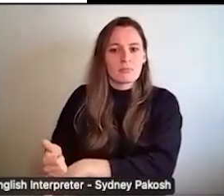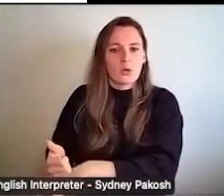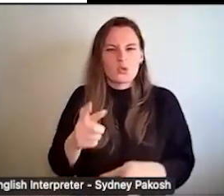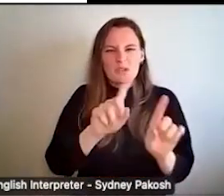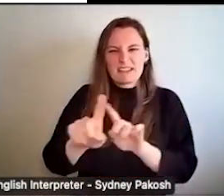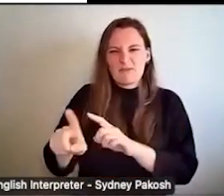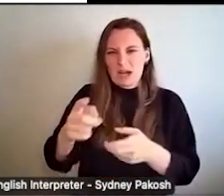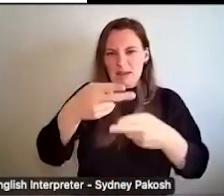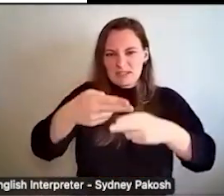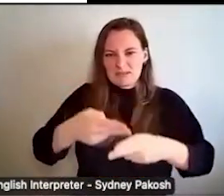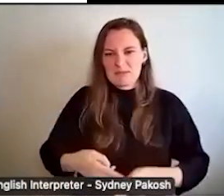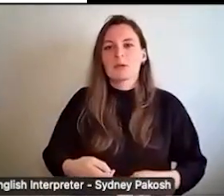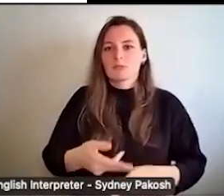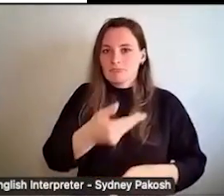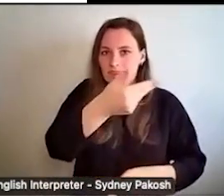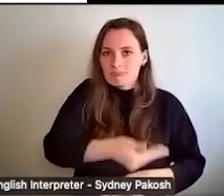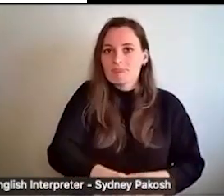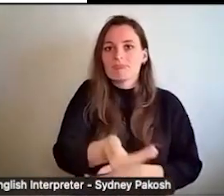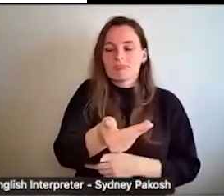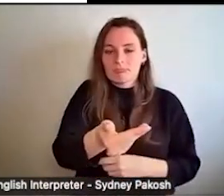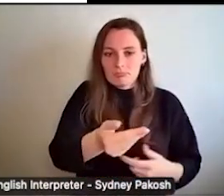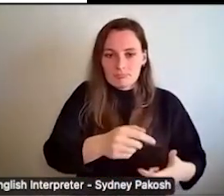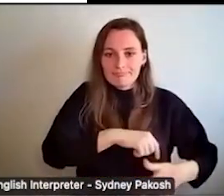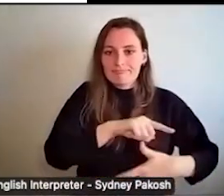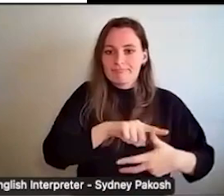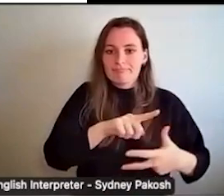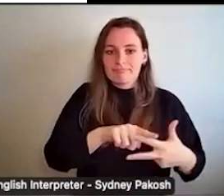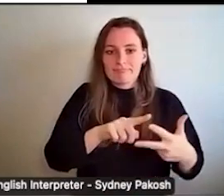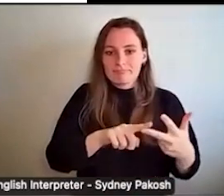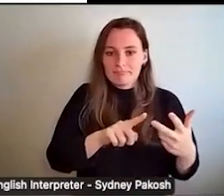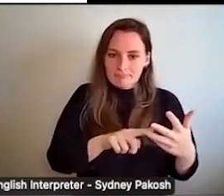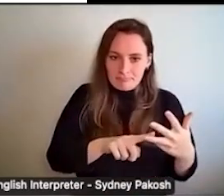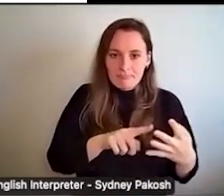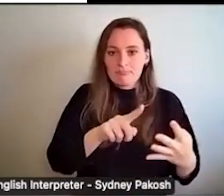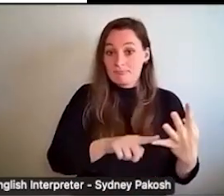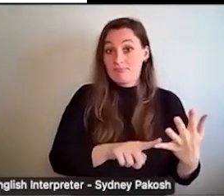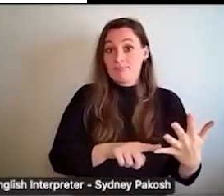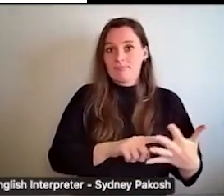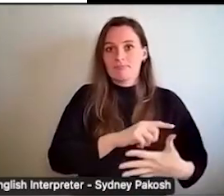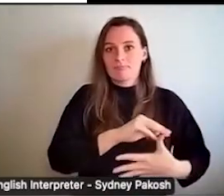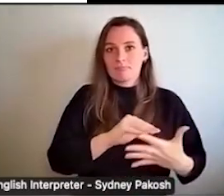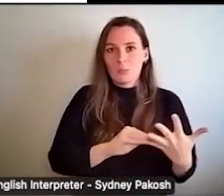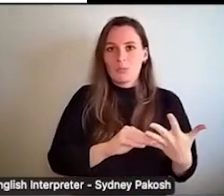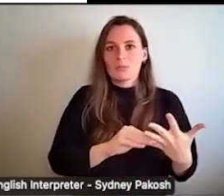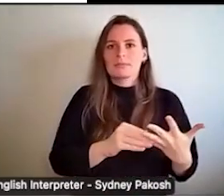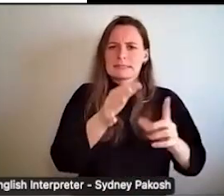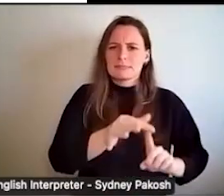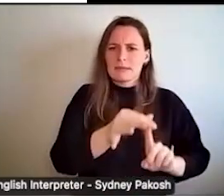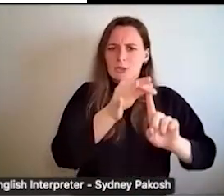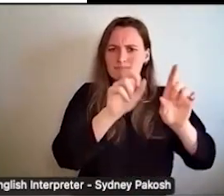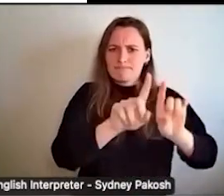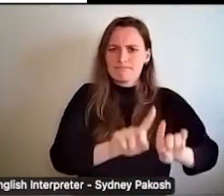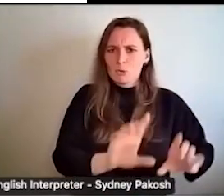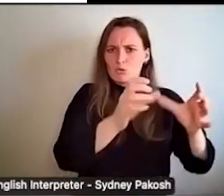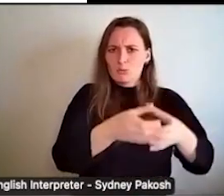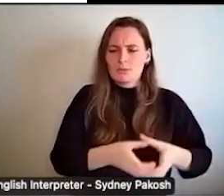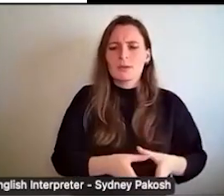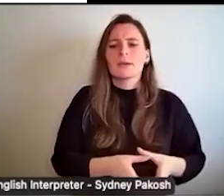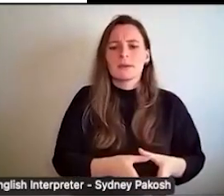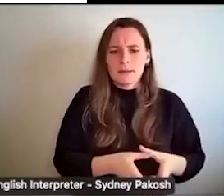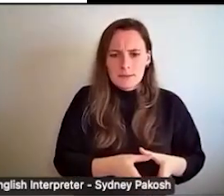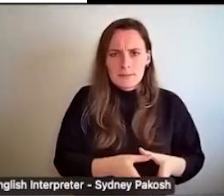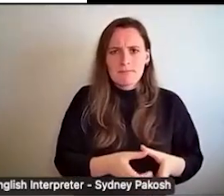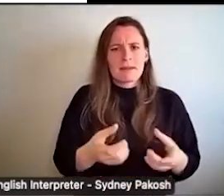the Chippewa, the Haudenosaunee, and the Wendat peoples, and is now home to